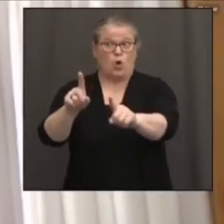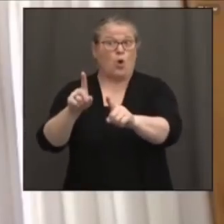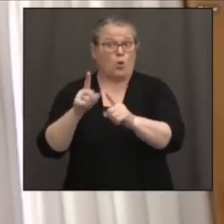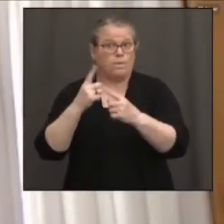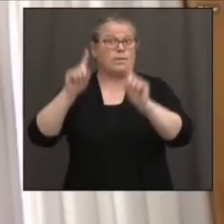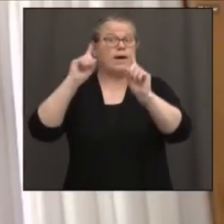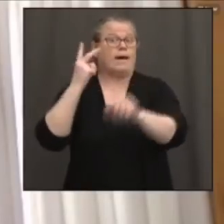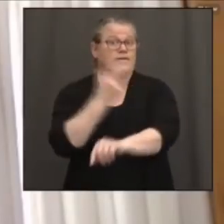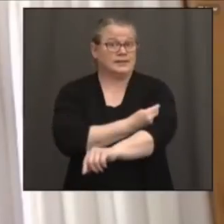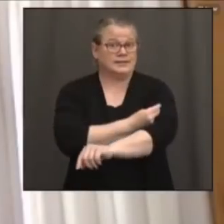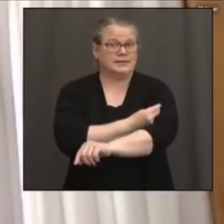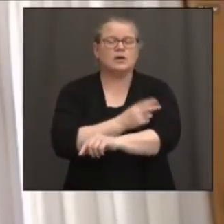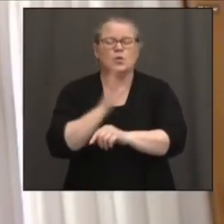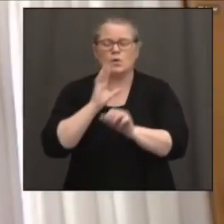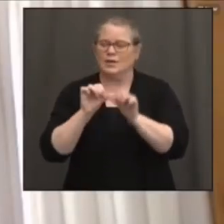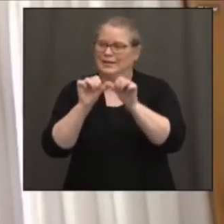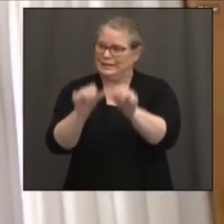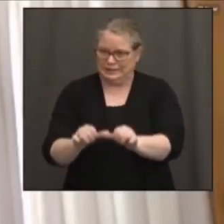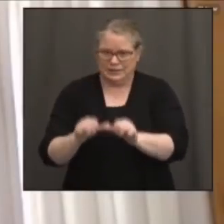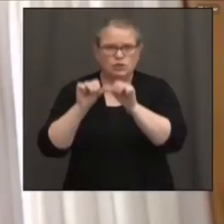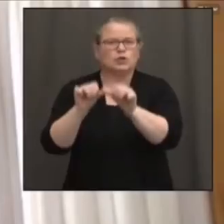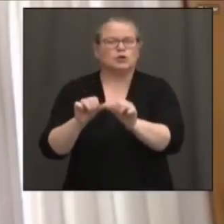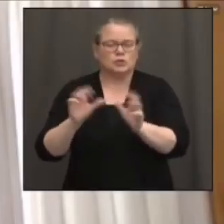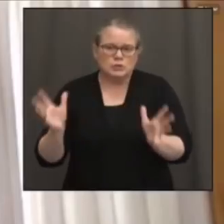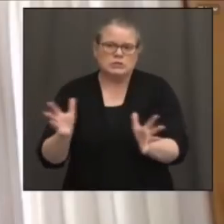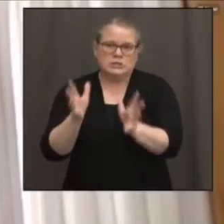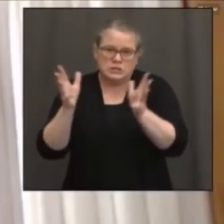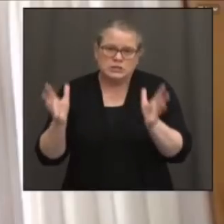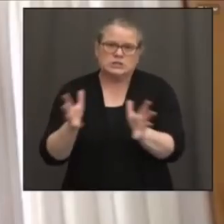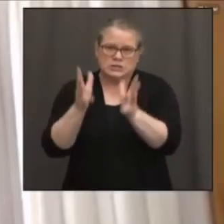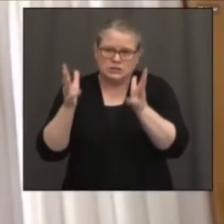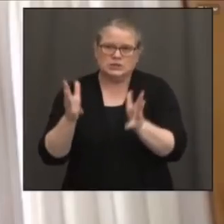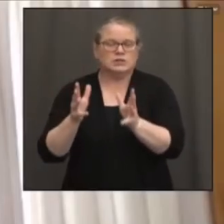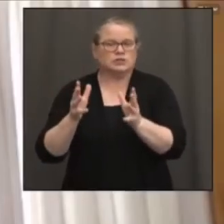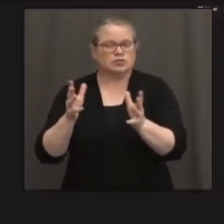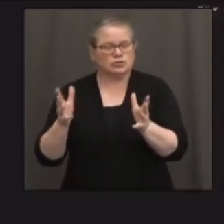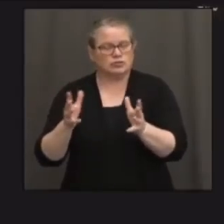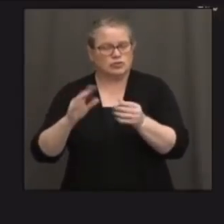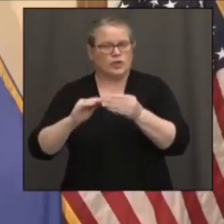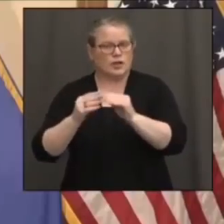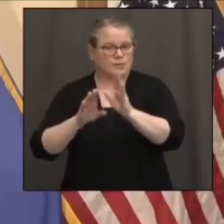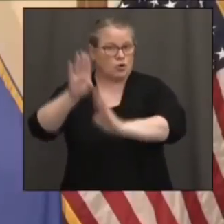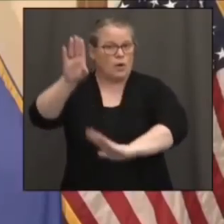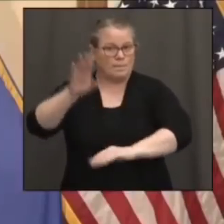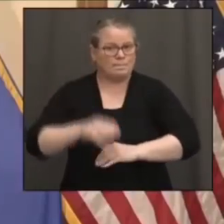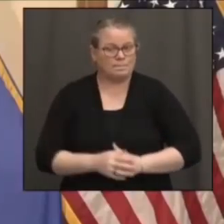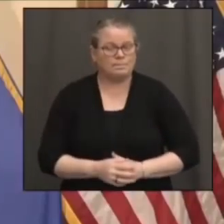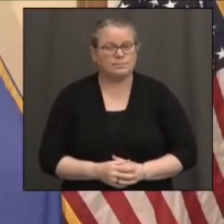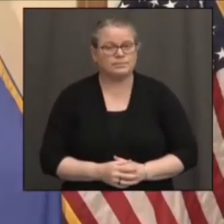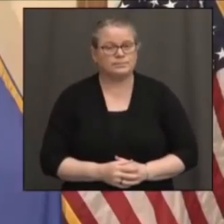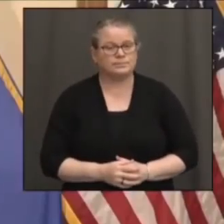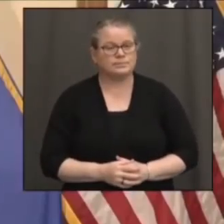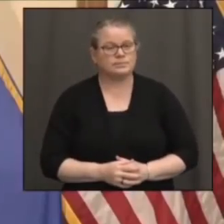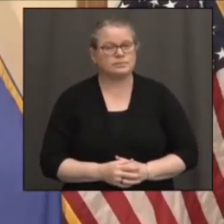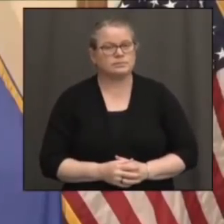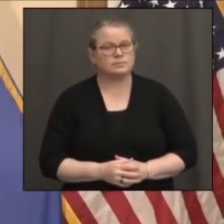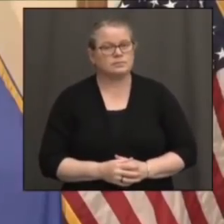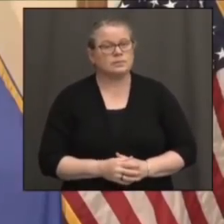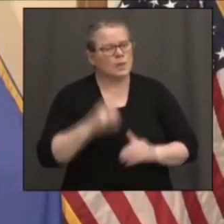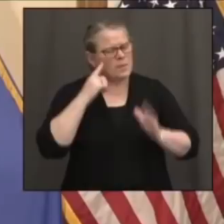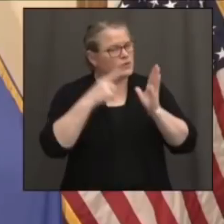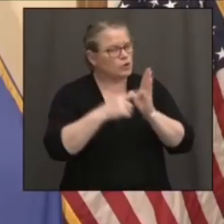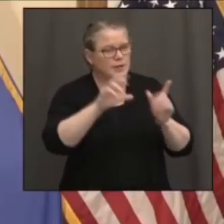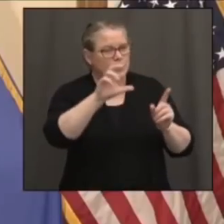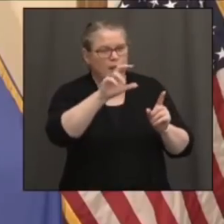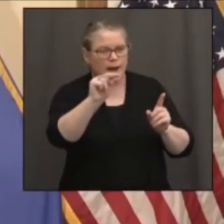continue to push the envelope on what more we can do as a state to keep these numbers going upwards. But you have data in Connecticut that, correction officers, it